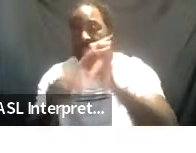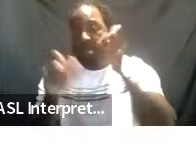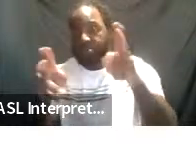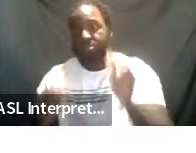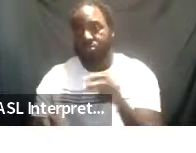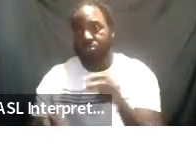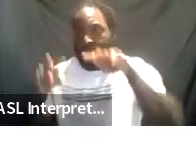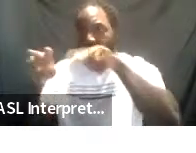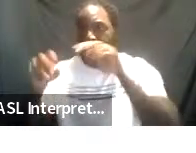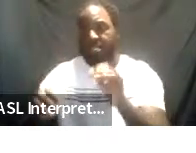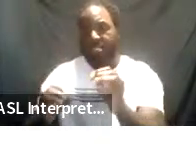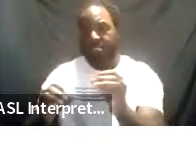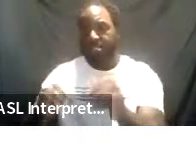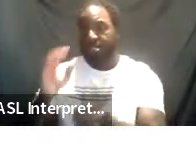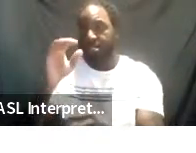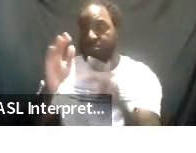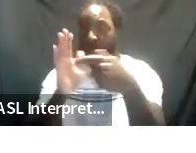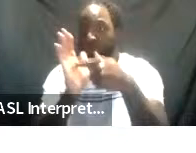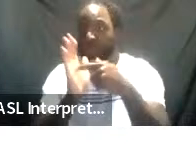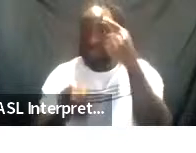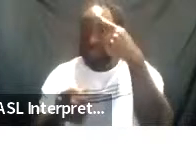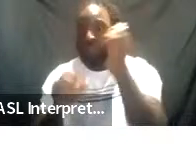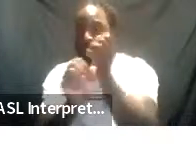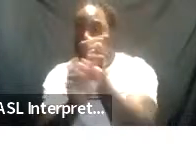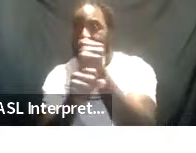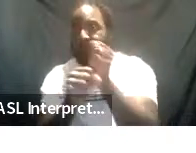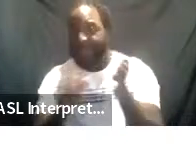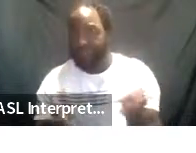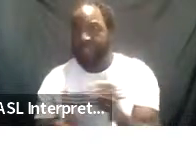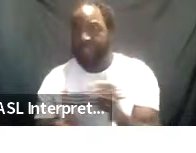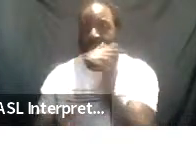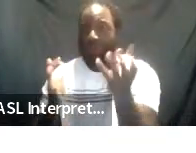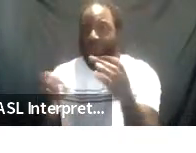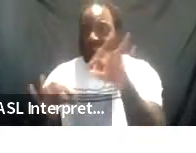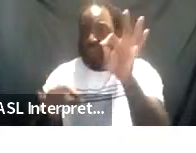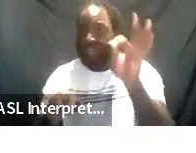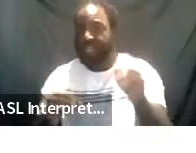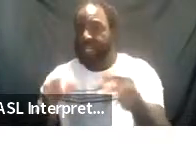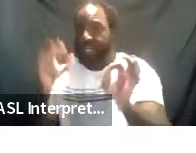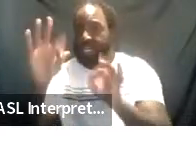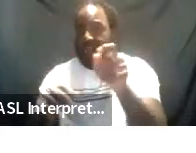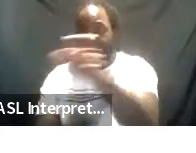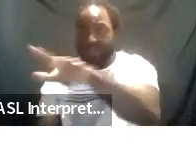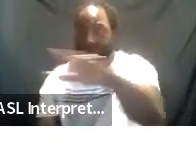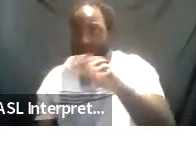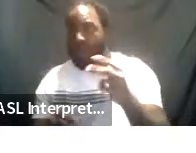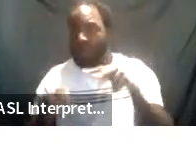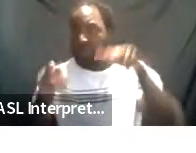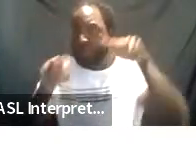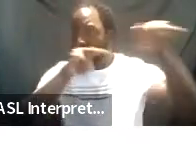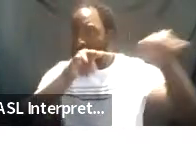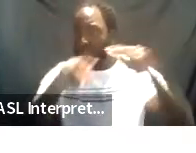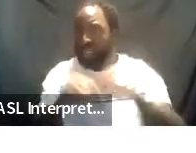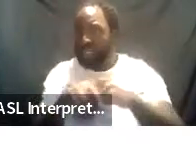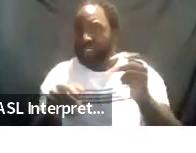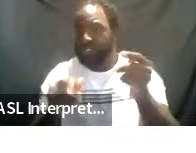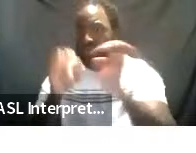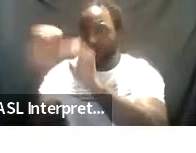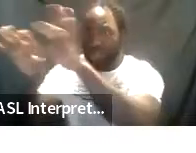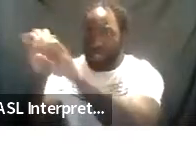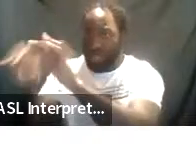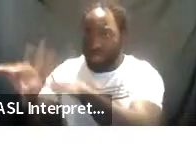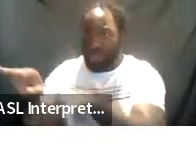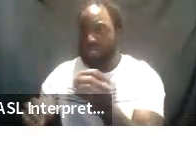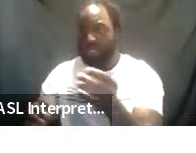loading berth requirements for manufacturing. And I wanted to find out whether you'll also be looking into loading requirements for